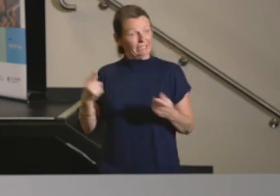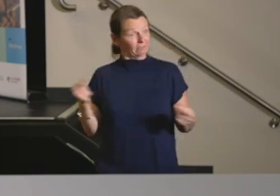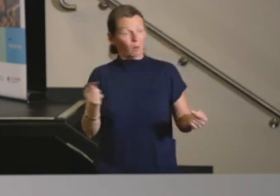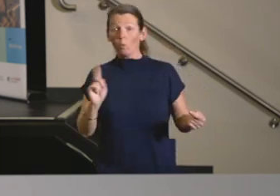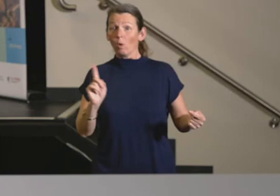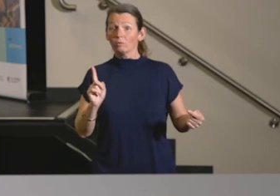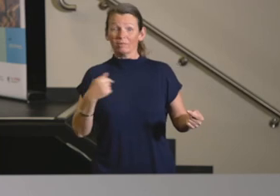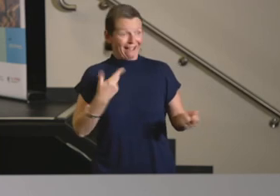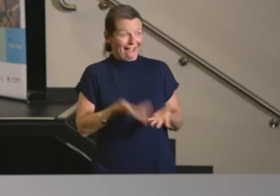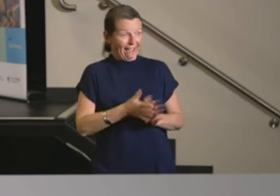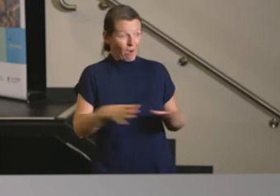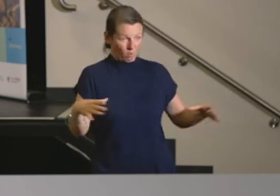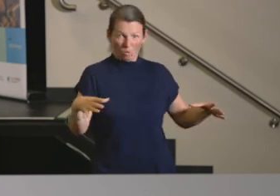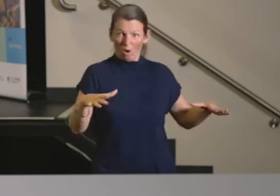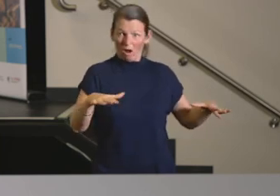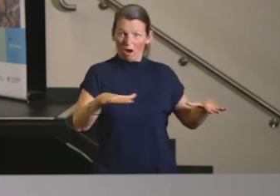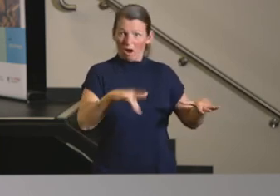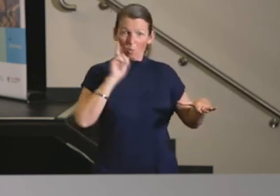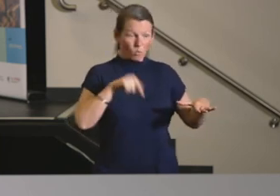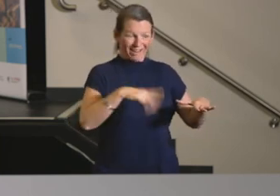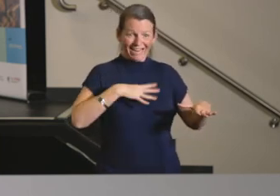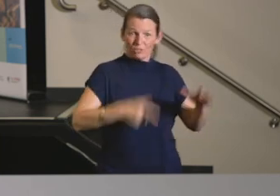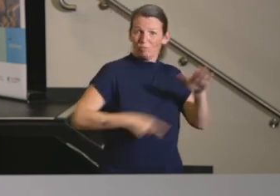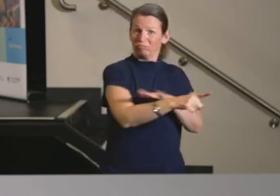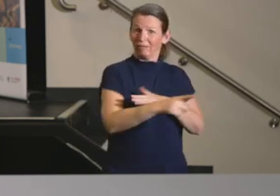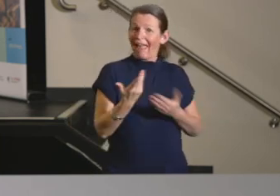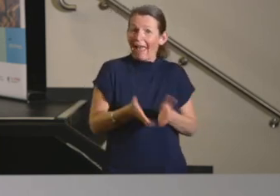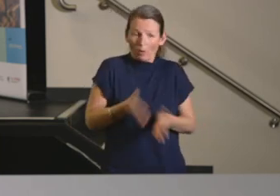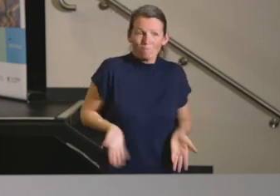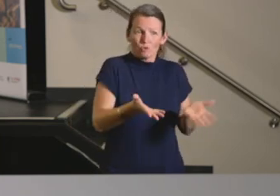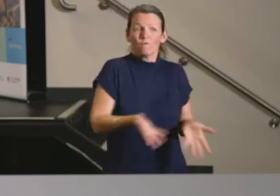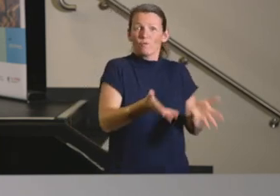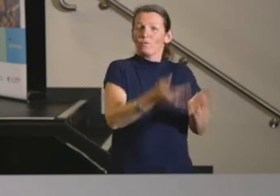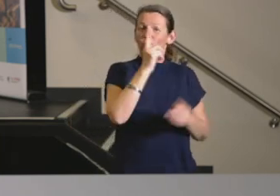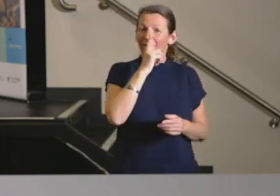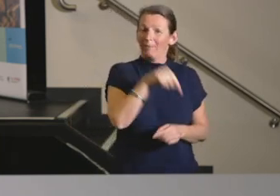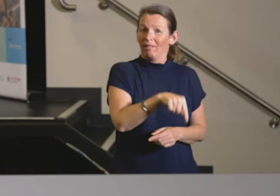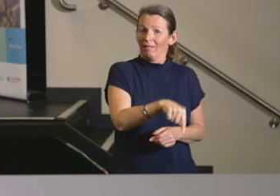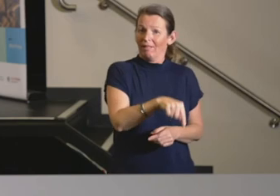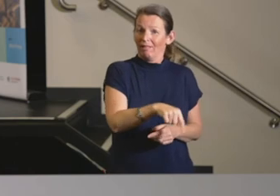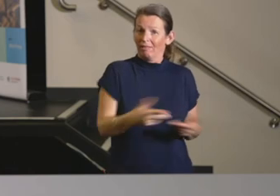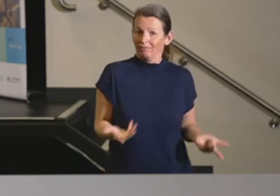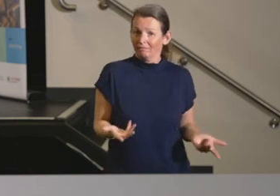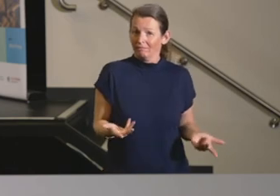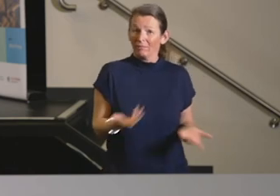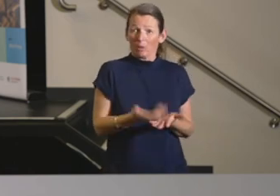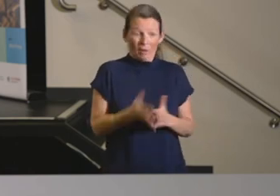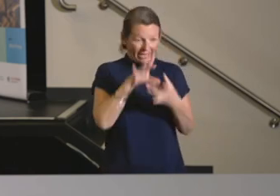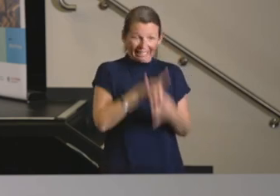is mobilization, internal, moving people around. And we're so connected to our